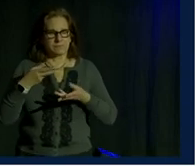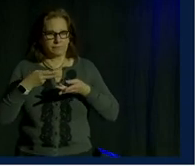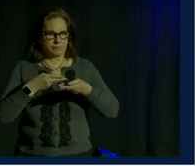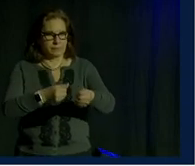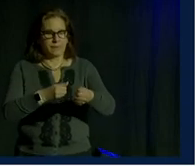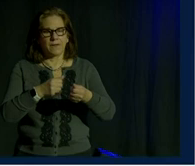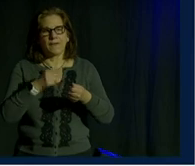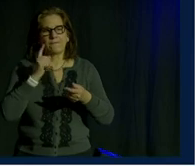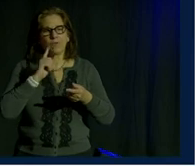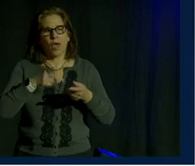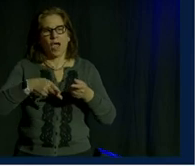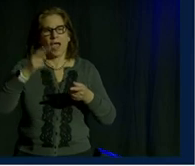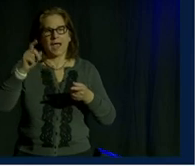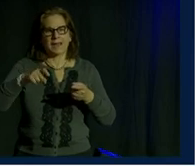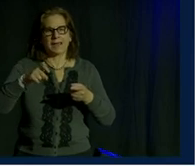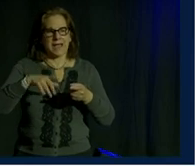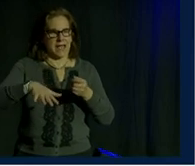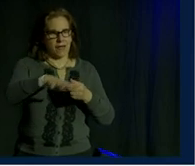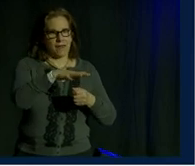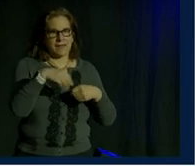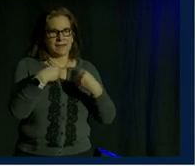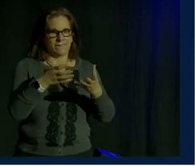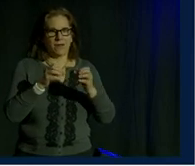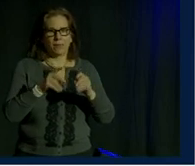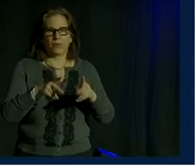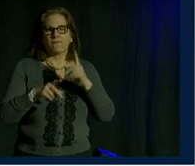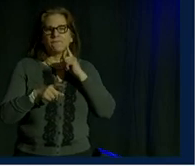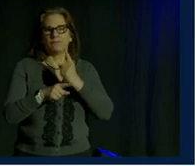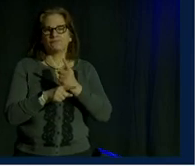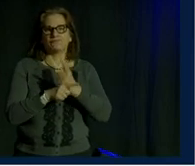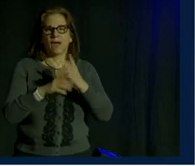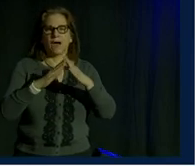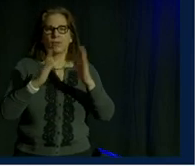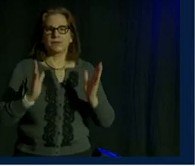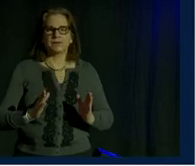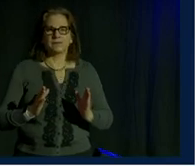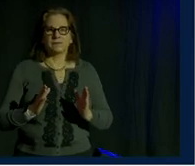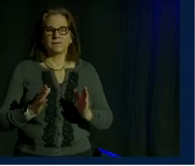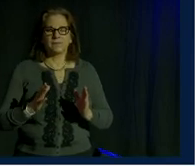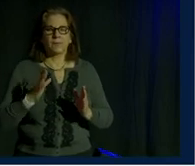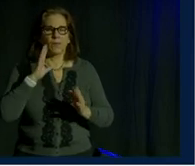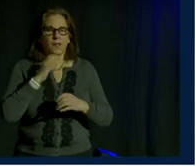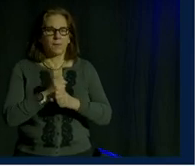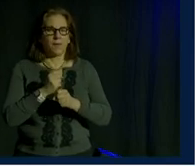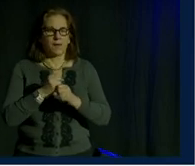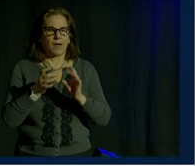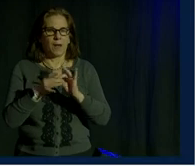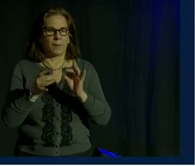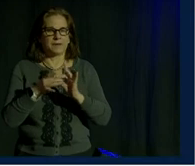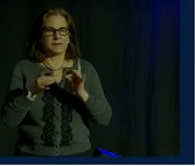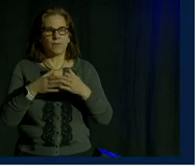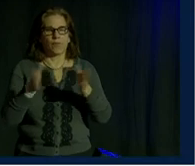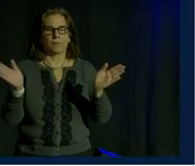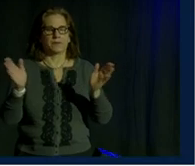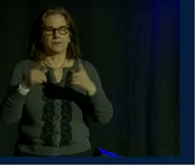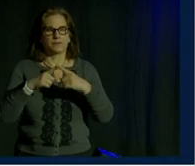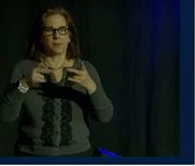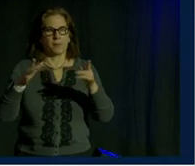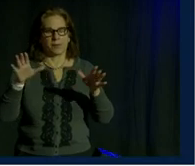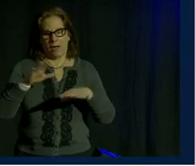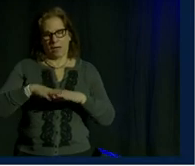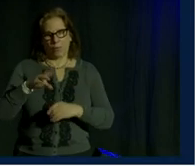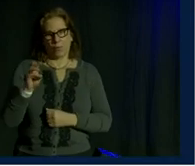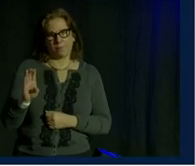will be shortly released for public comment on DHCD's website. Coupled with that, I am